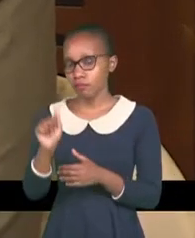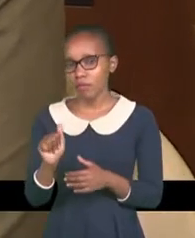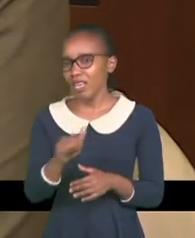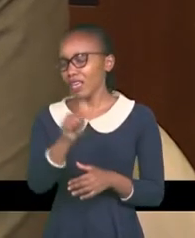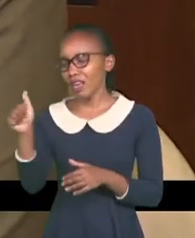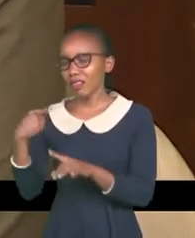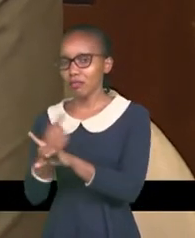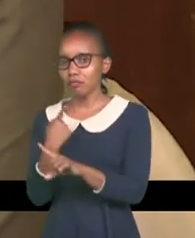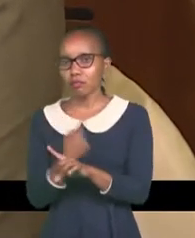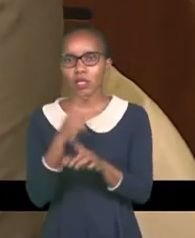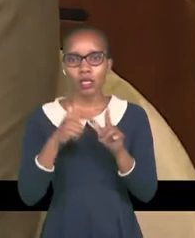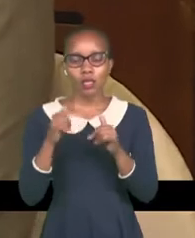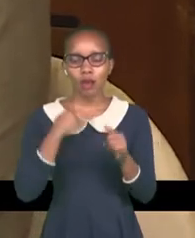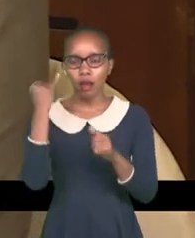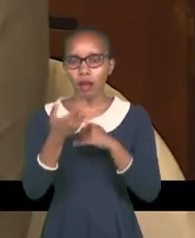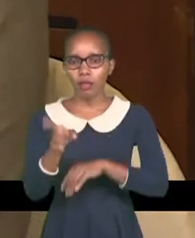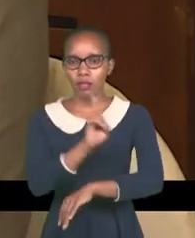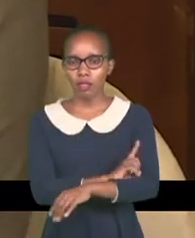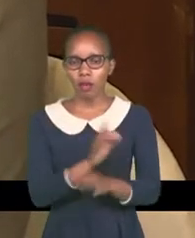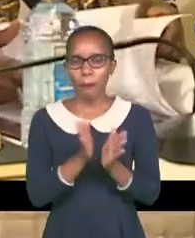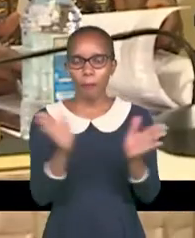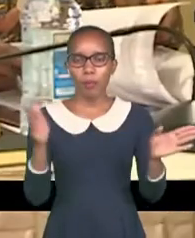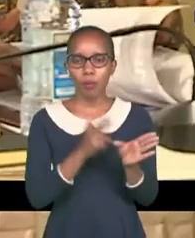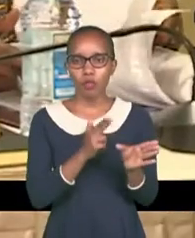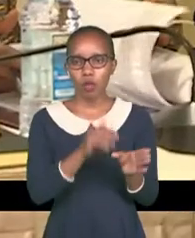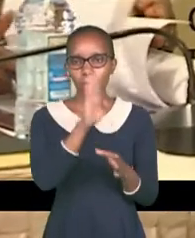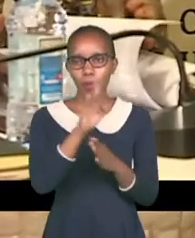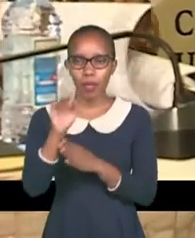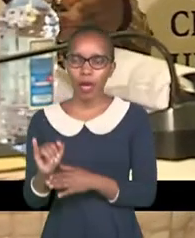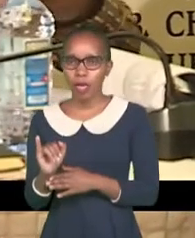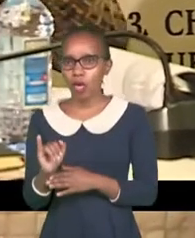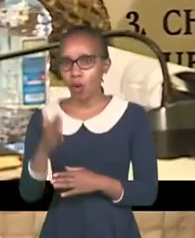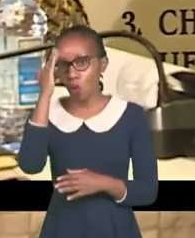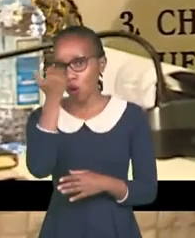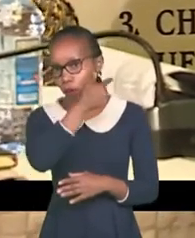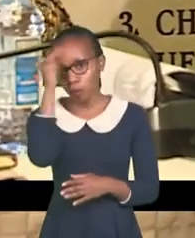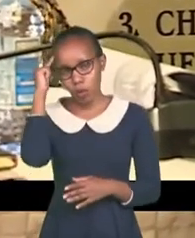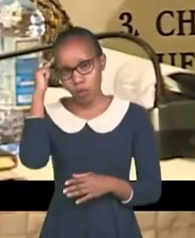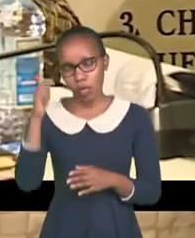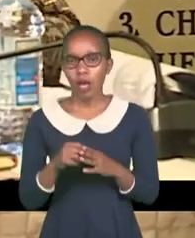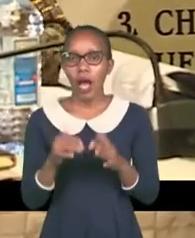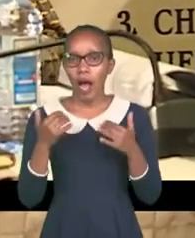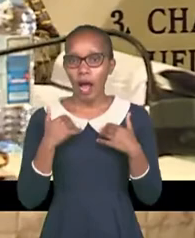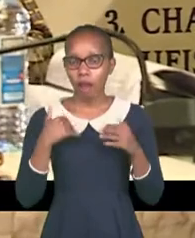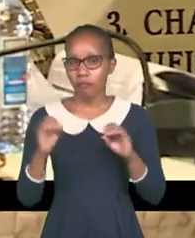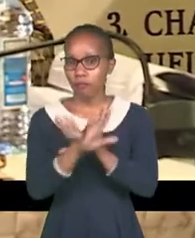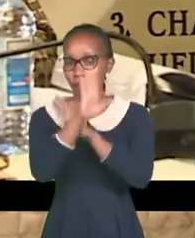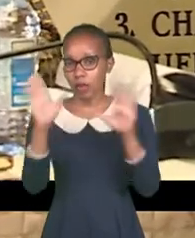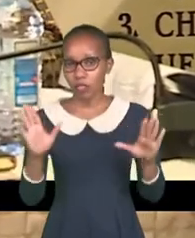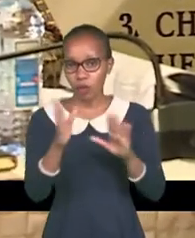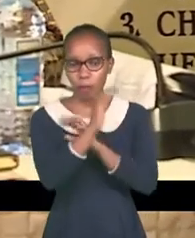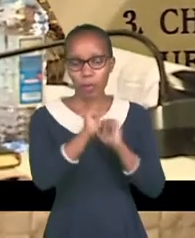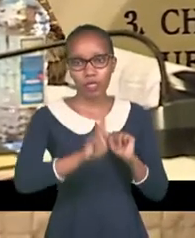marked the last day of public participation to the BBI report, even as the committee awaits green light from the head of state and his handshake partner, Raila